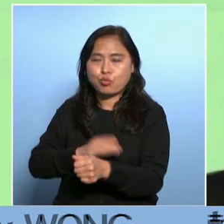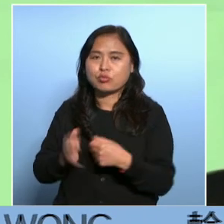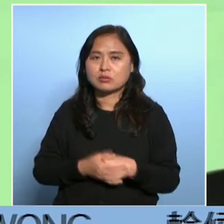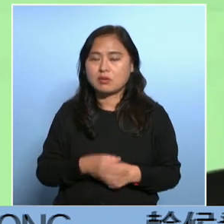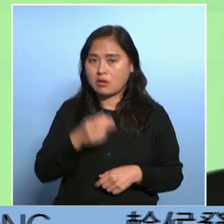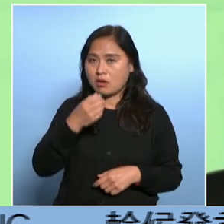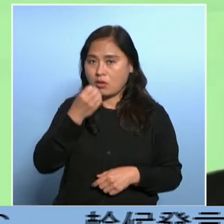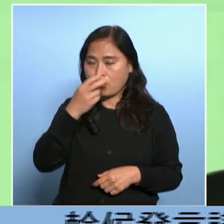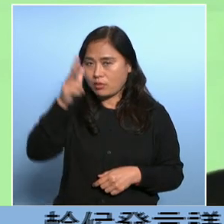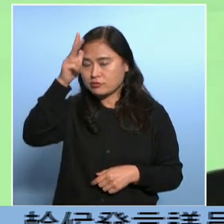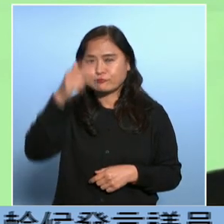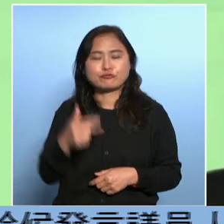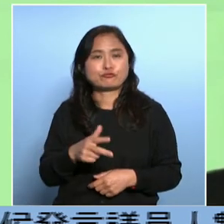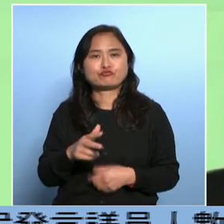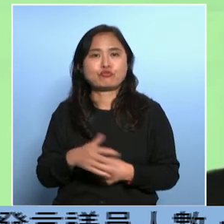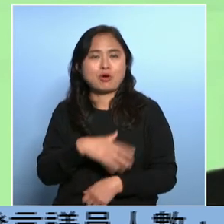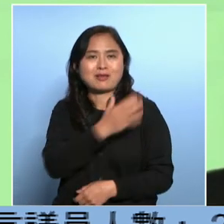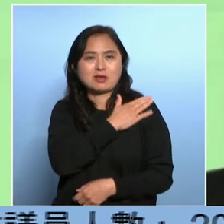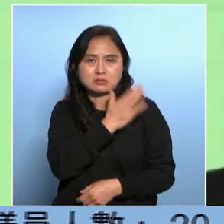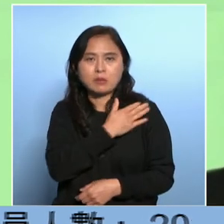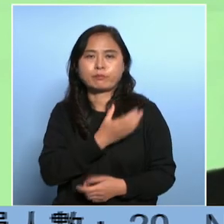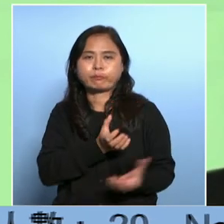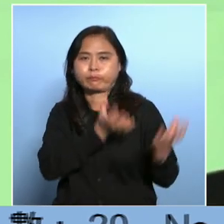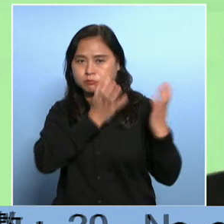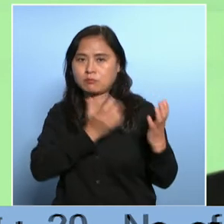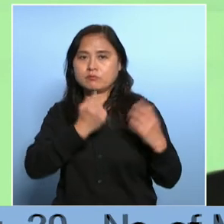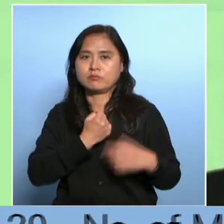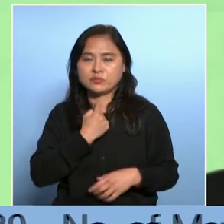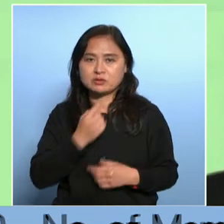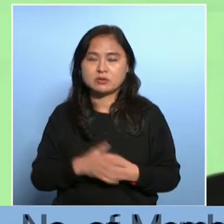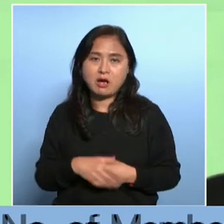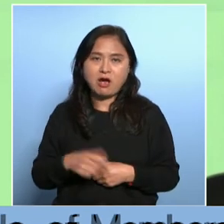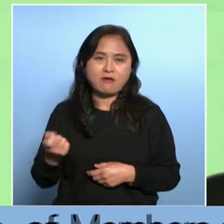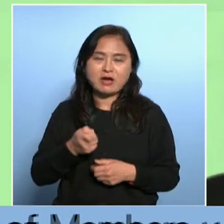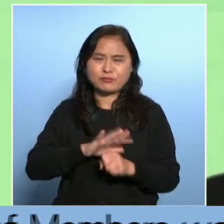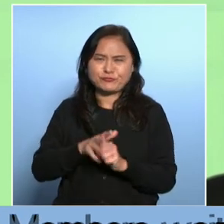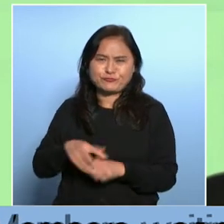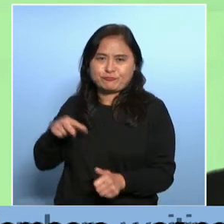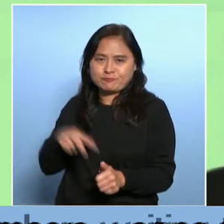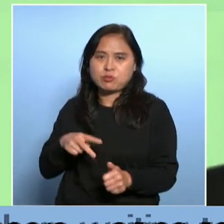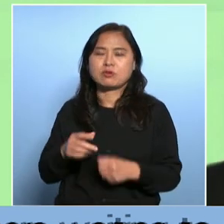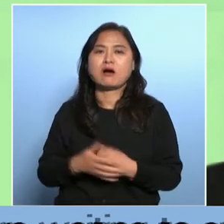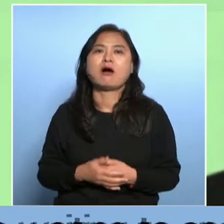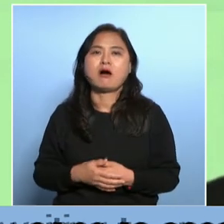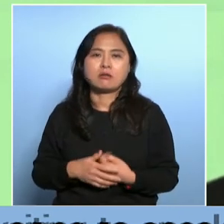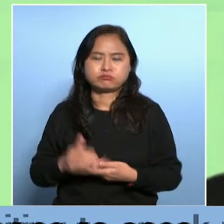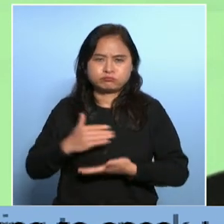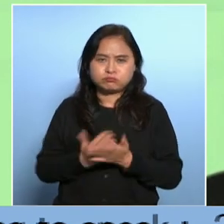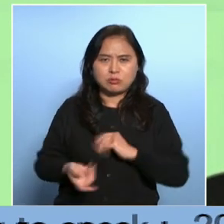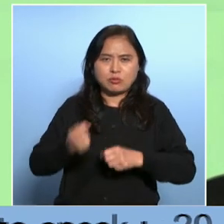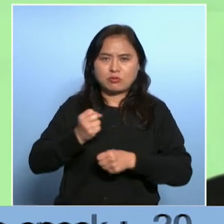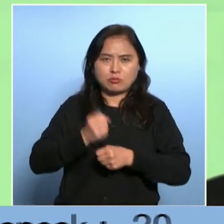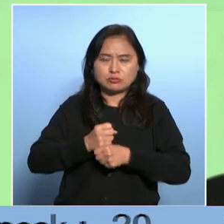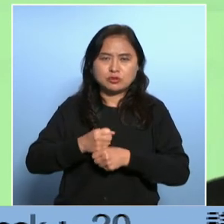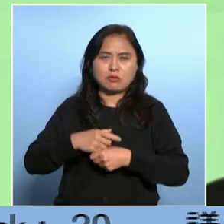the support and care on the part of the central government for Hong Kong. And Hong Kong is said